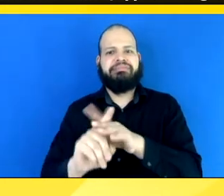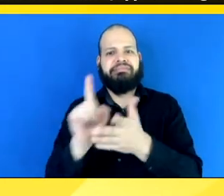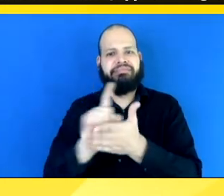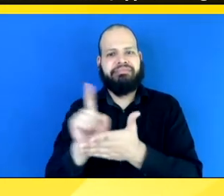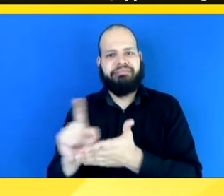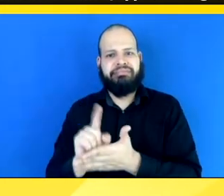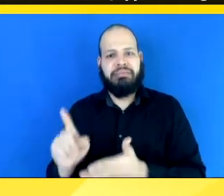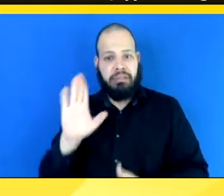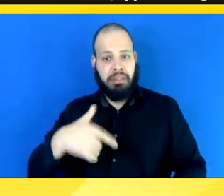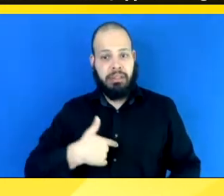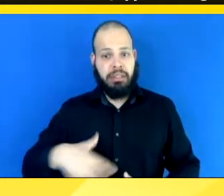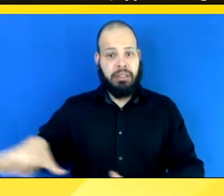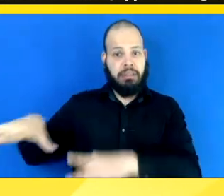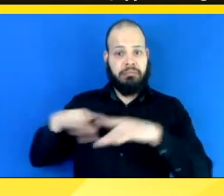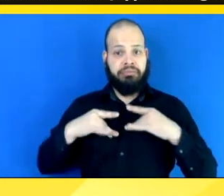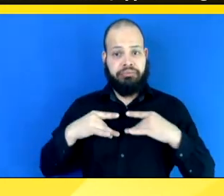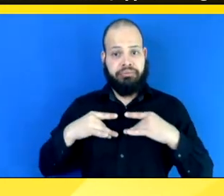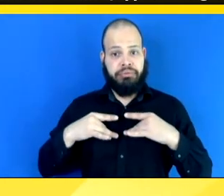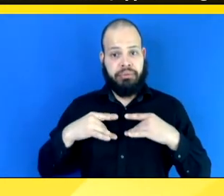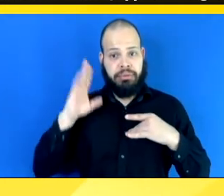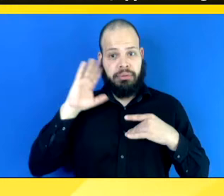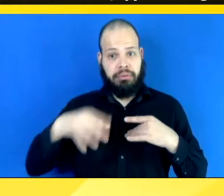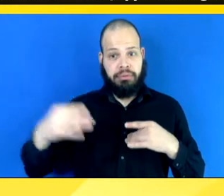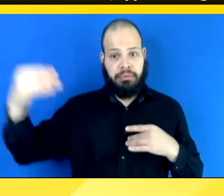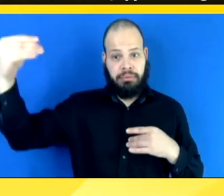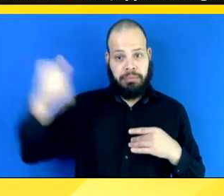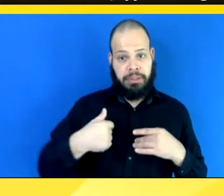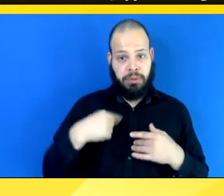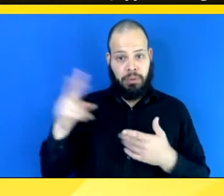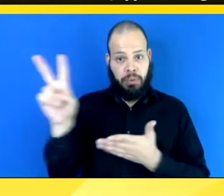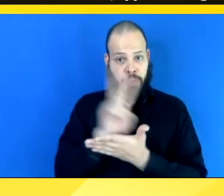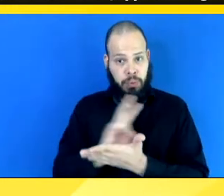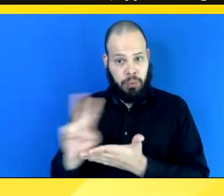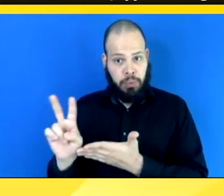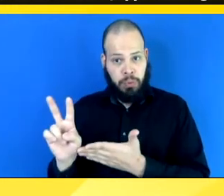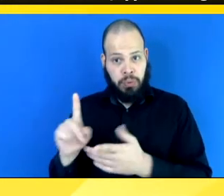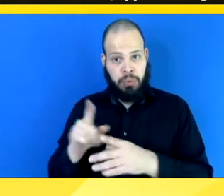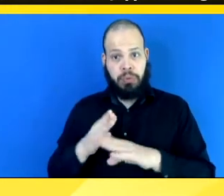3 weeks. They didn't pay me for the third week. Wow. I said, okay.